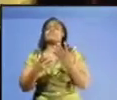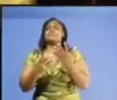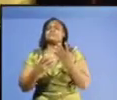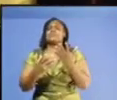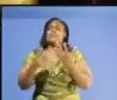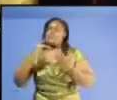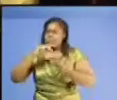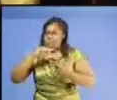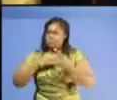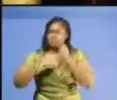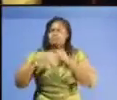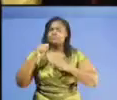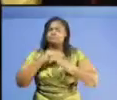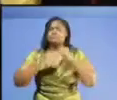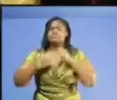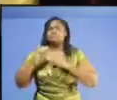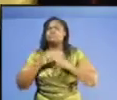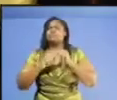troublesome.